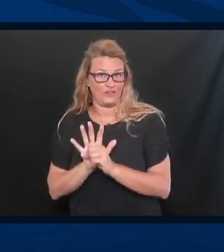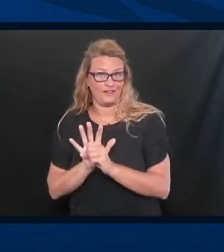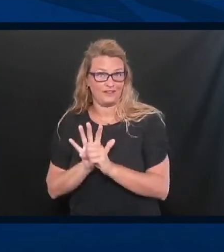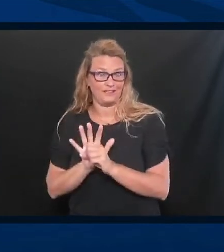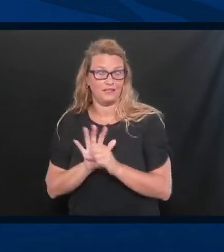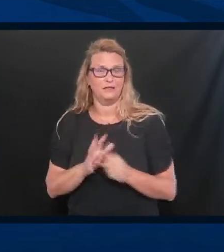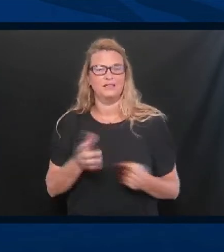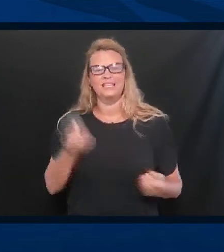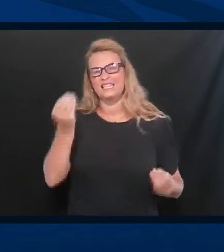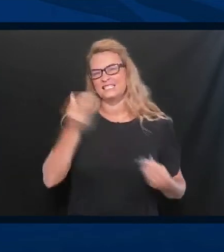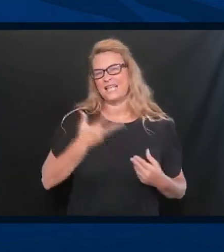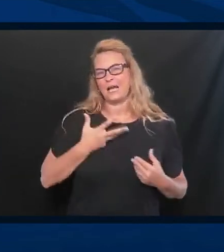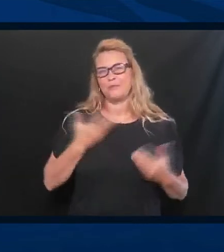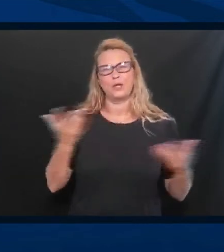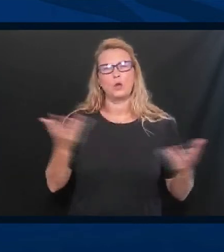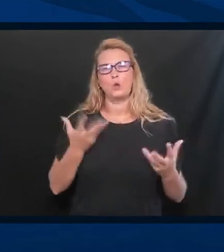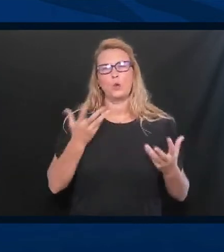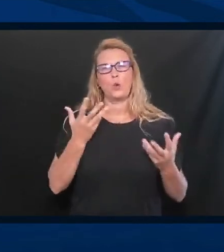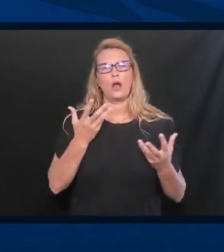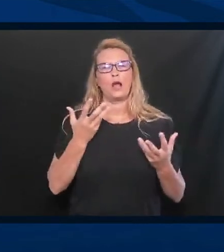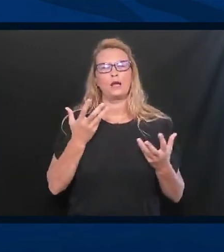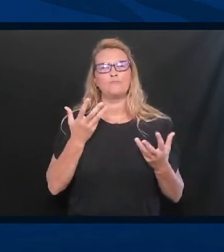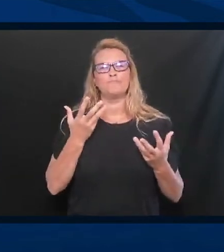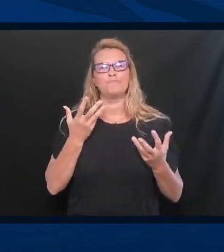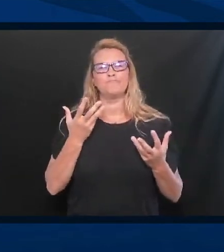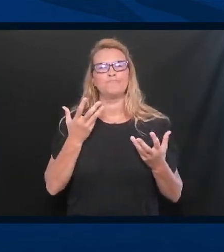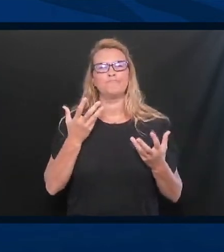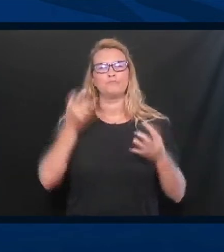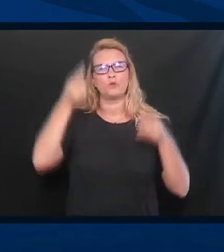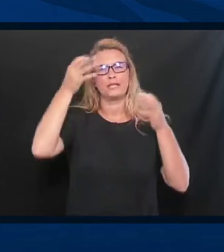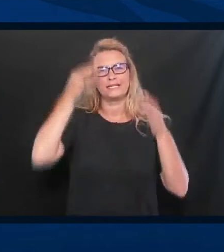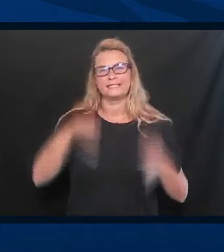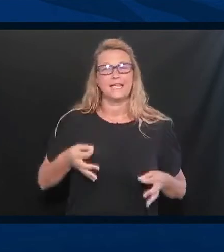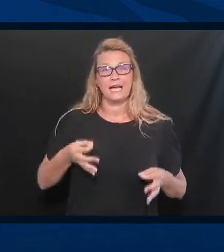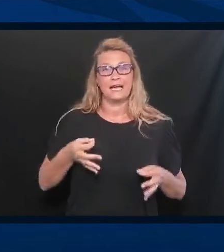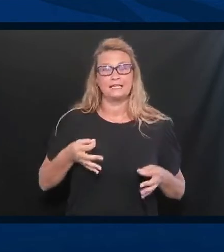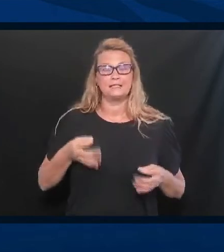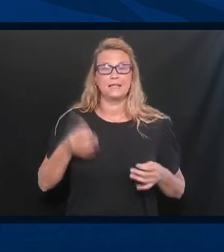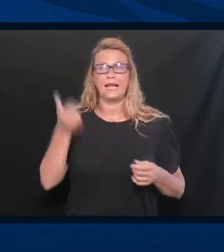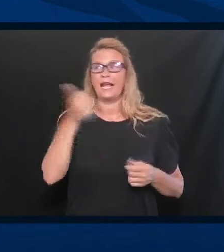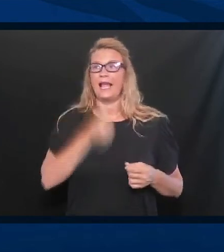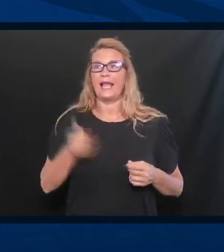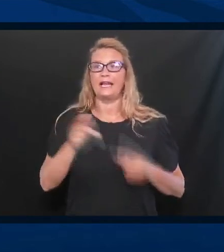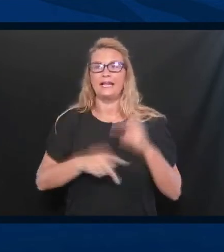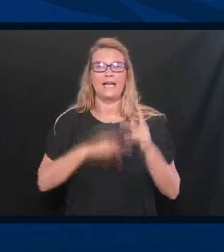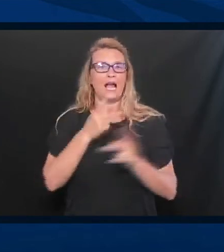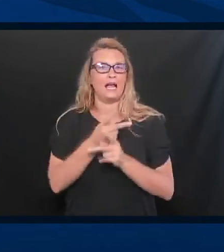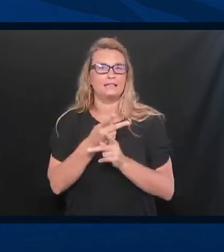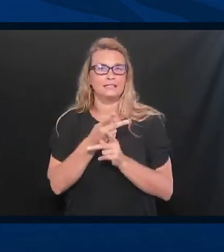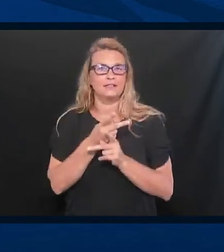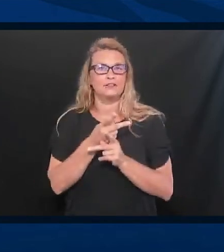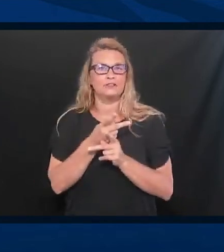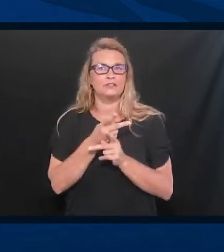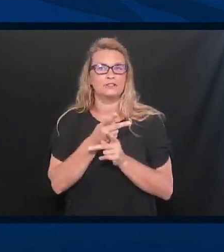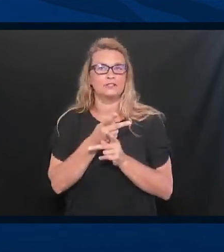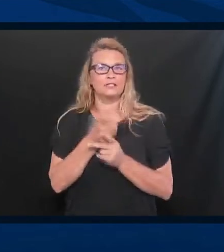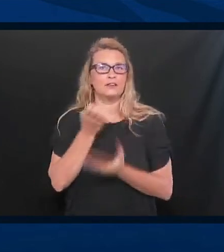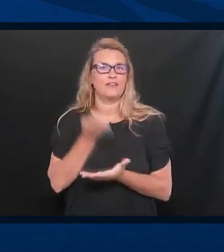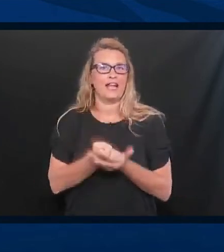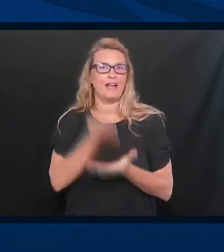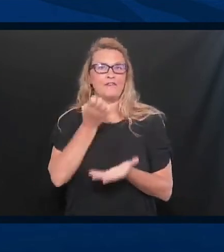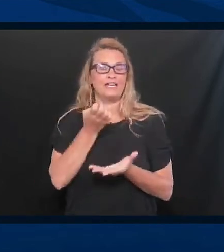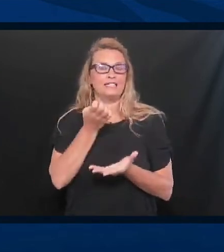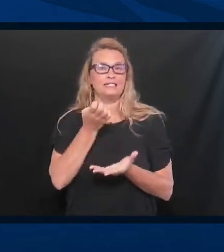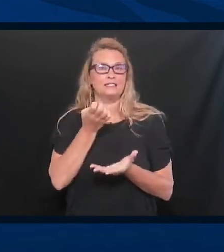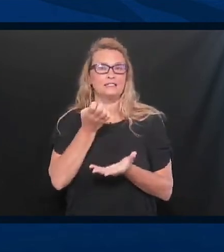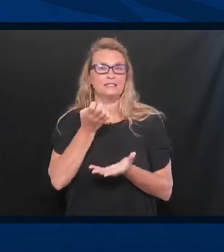So just tell me what went into that decision, and if there's going to be any sort of kind of evidence-based